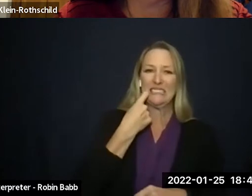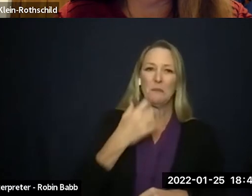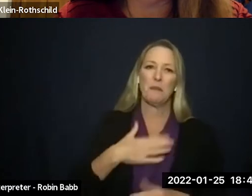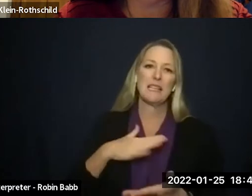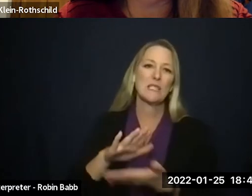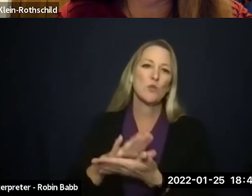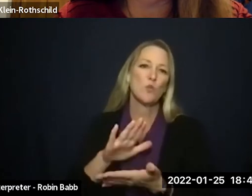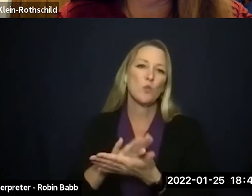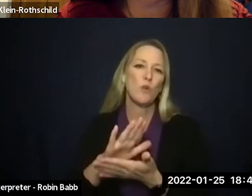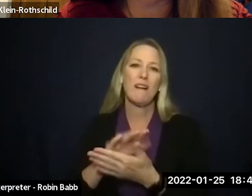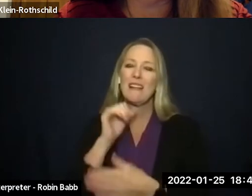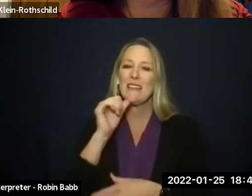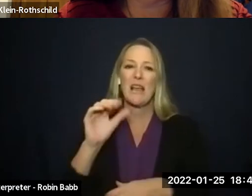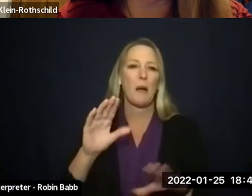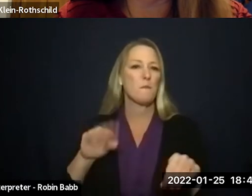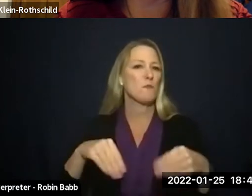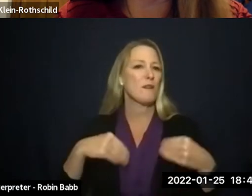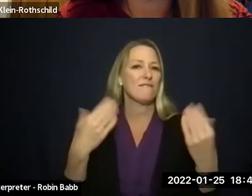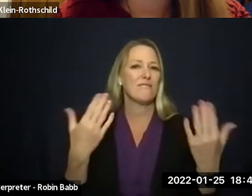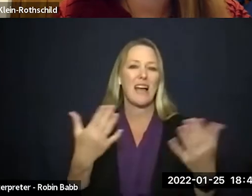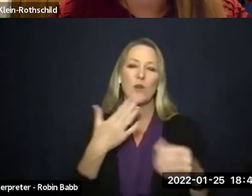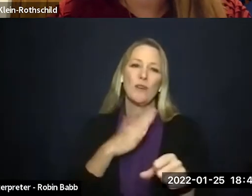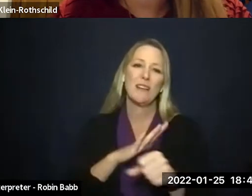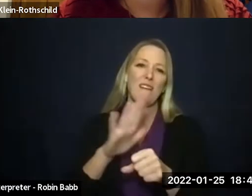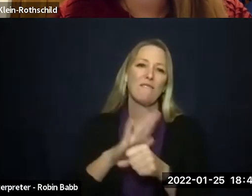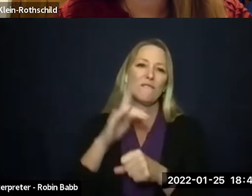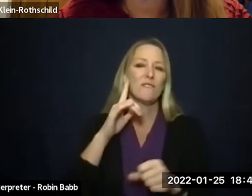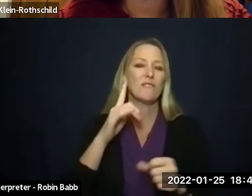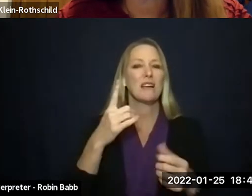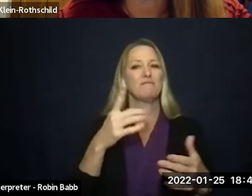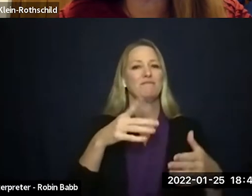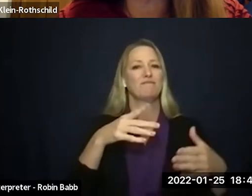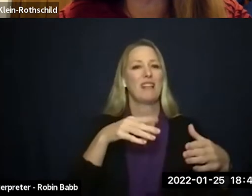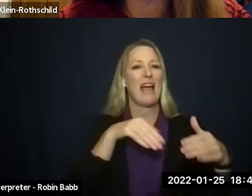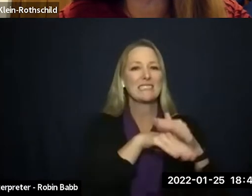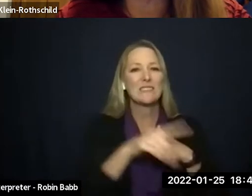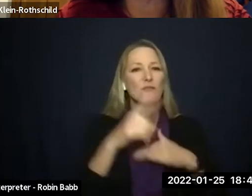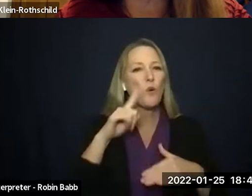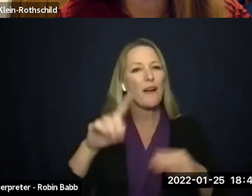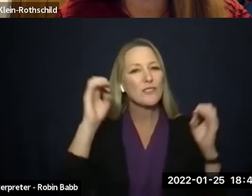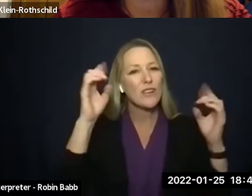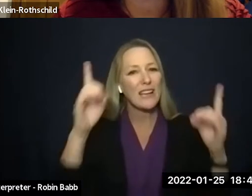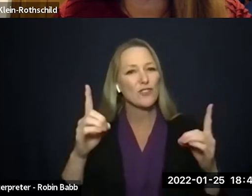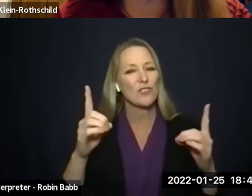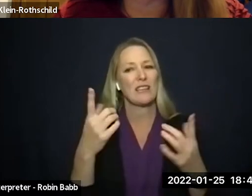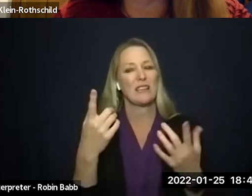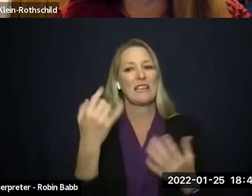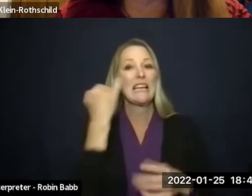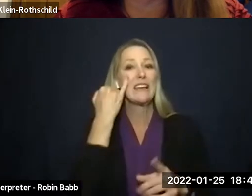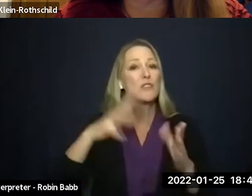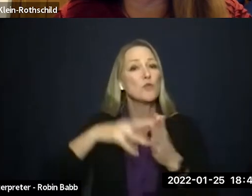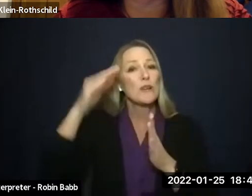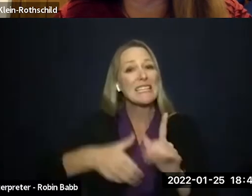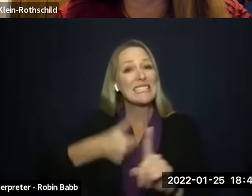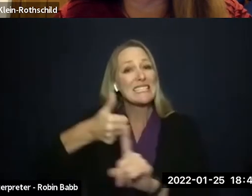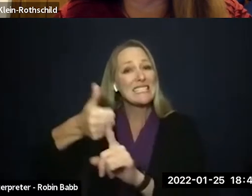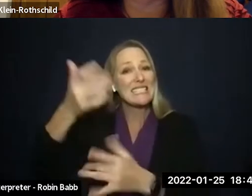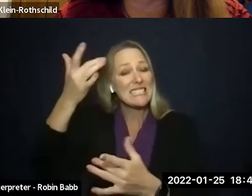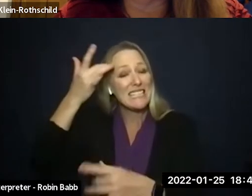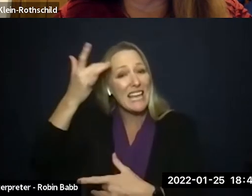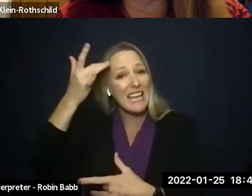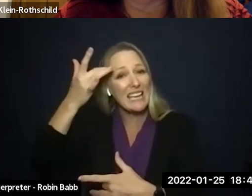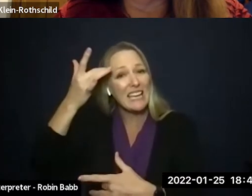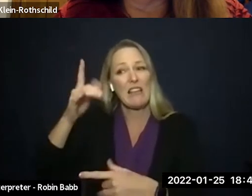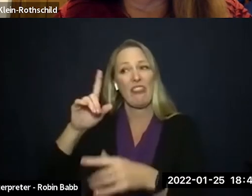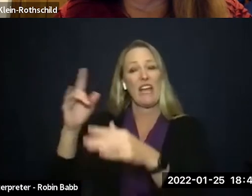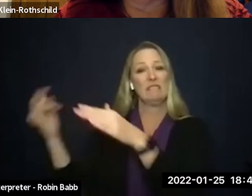to viable at-home schooling for students who are in isolation if staying at home invariably means students will be unable to keep up with work and